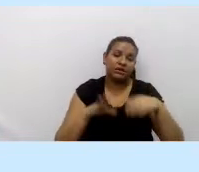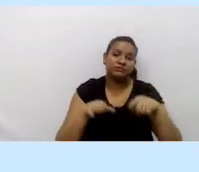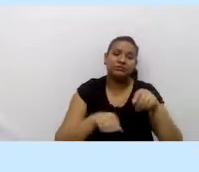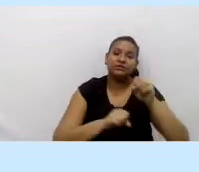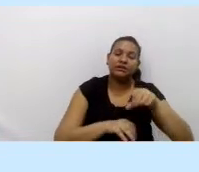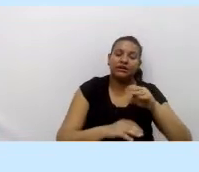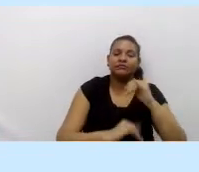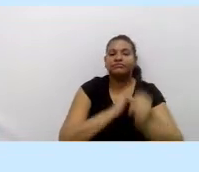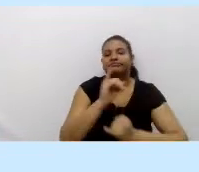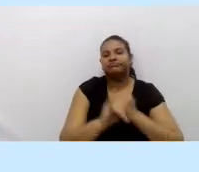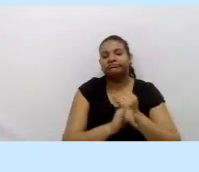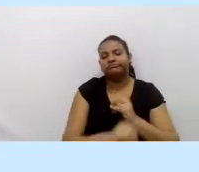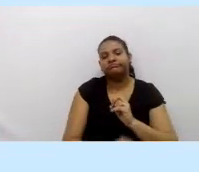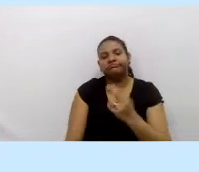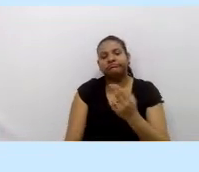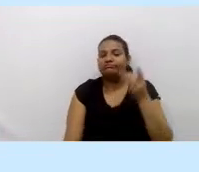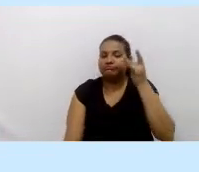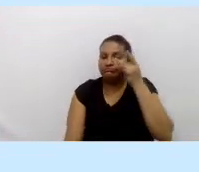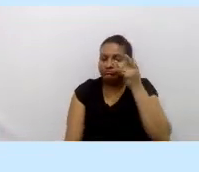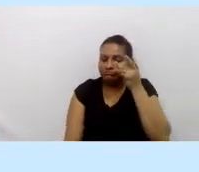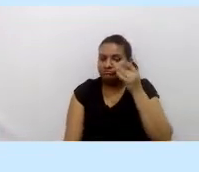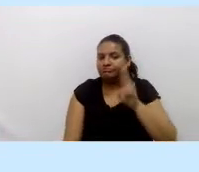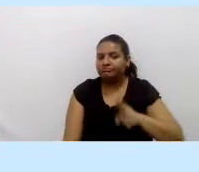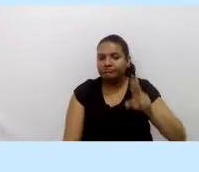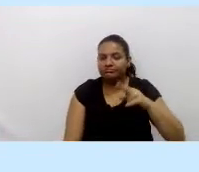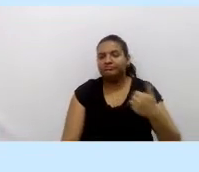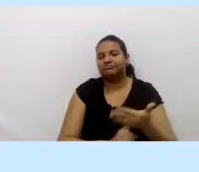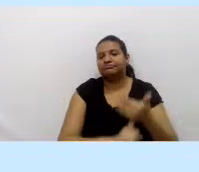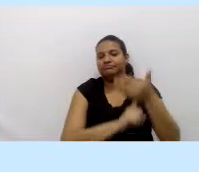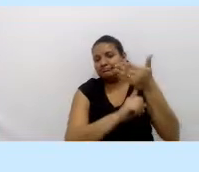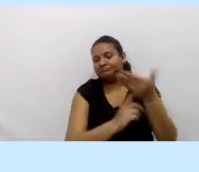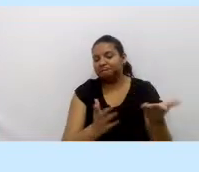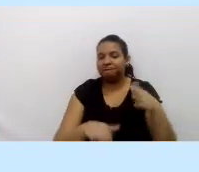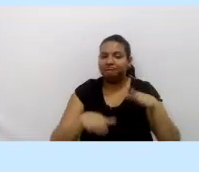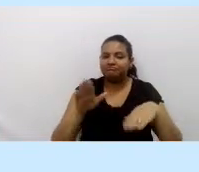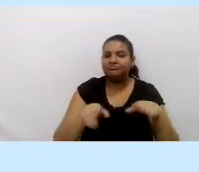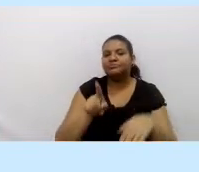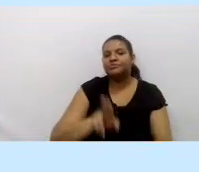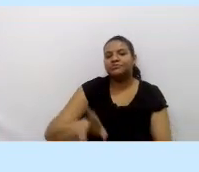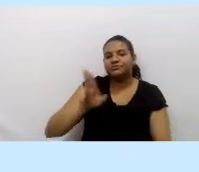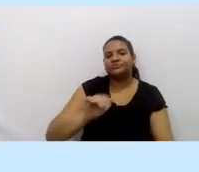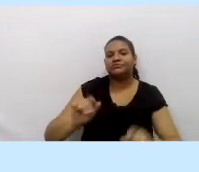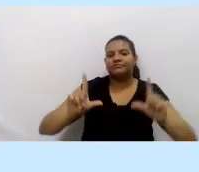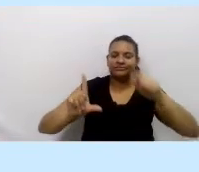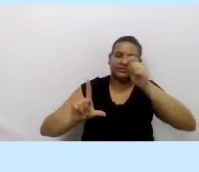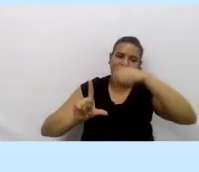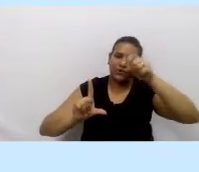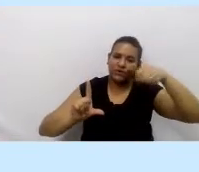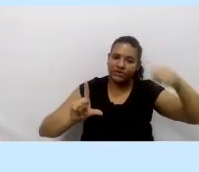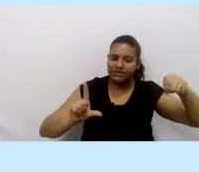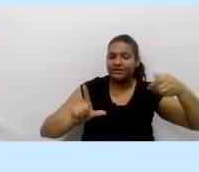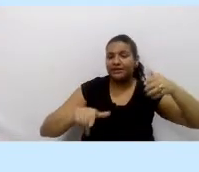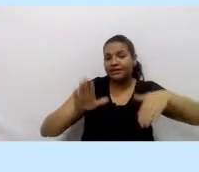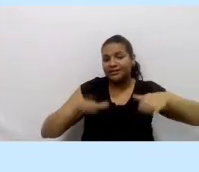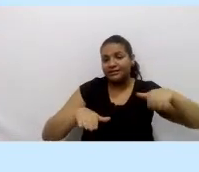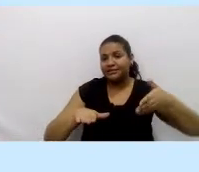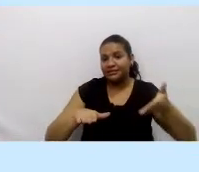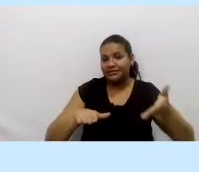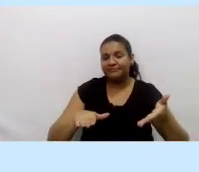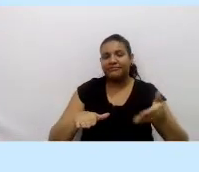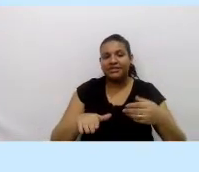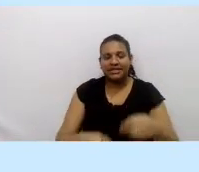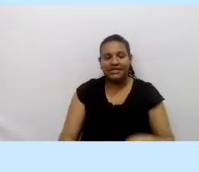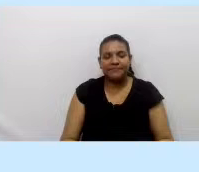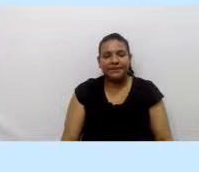technology, if you have a blackboard, a whiteboard, does the classroom have fixed chairs,